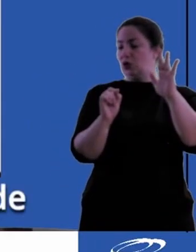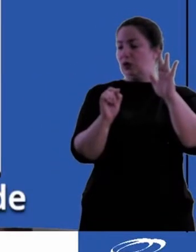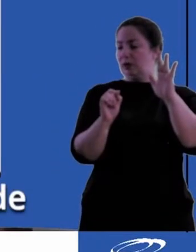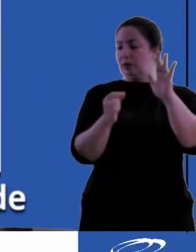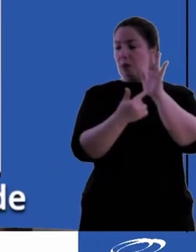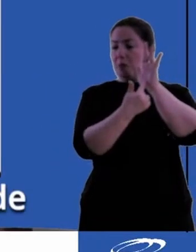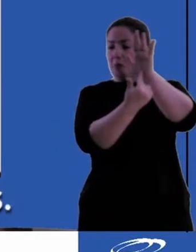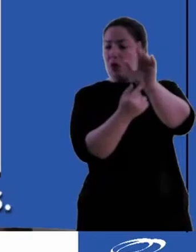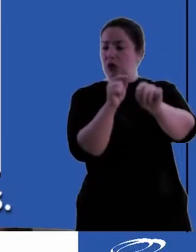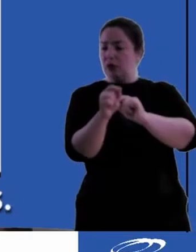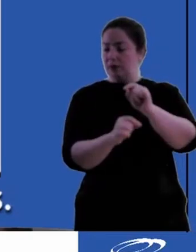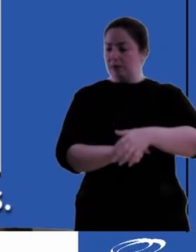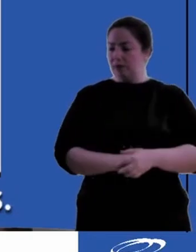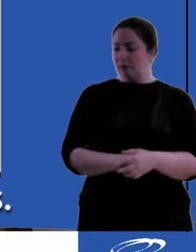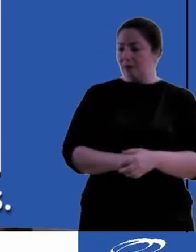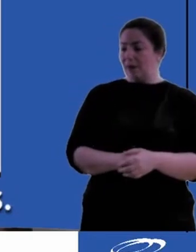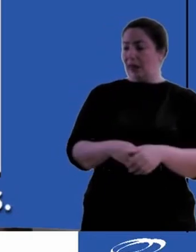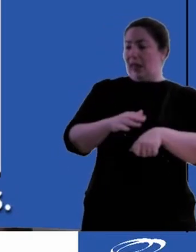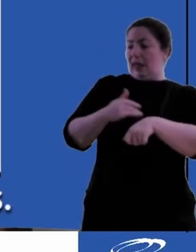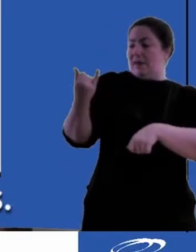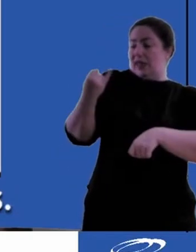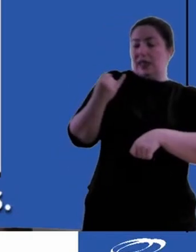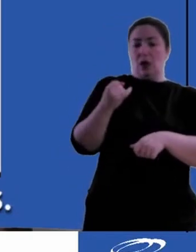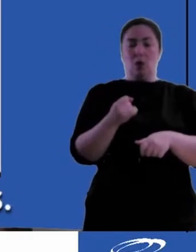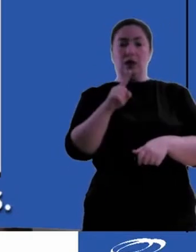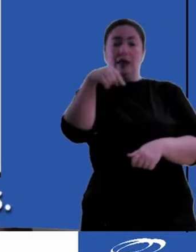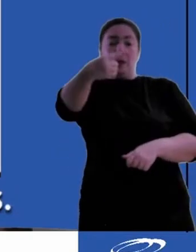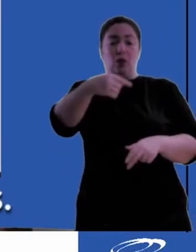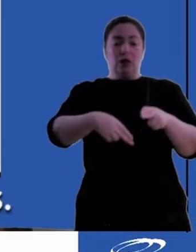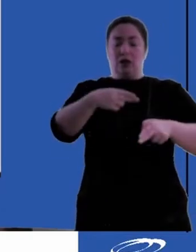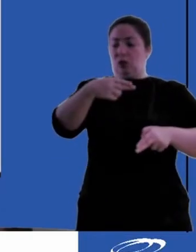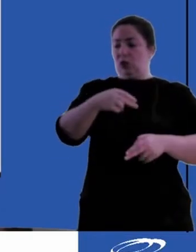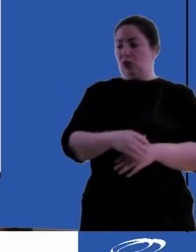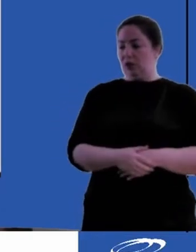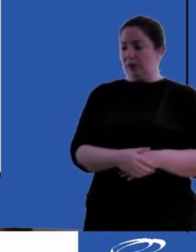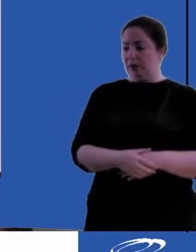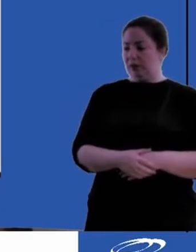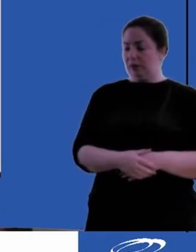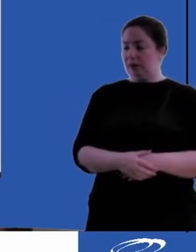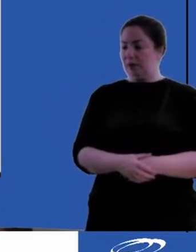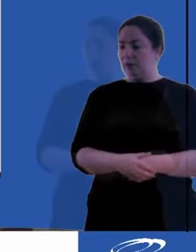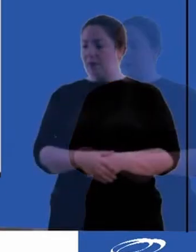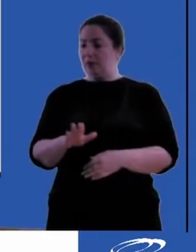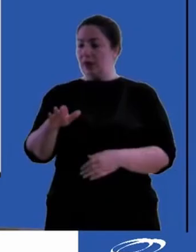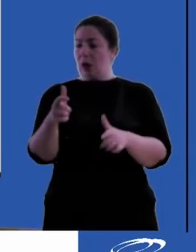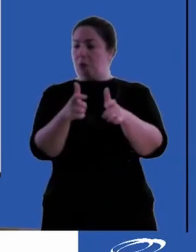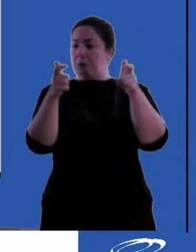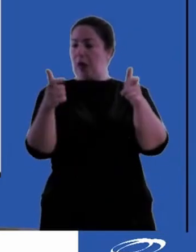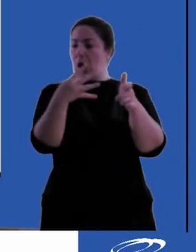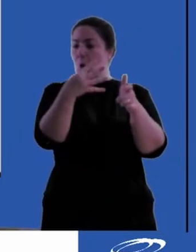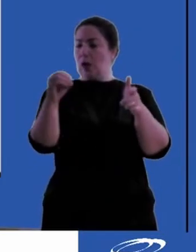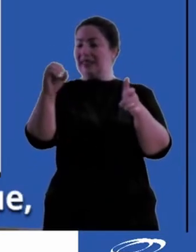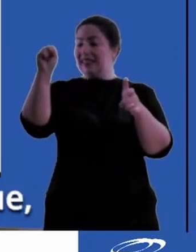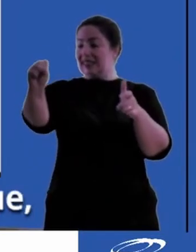of periprosthetic joint infection with some exceptions. So this is one of the cases of 408 that we looked